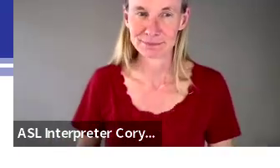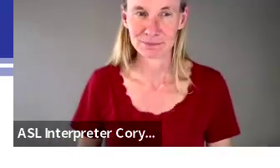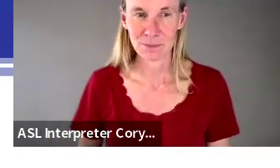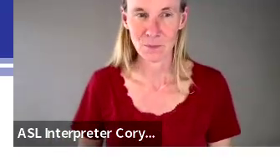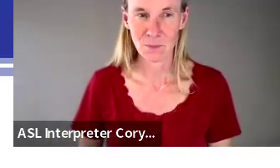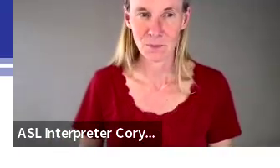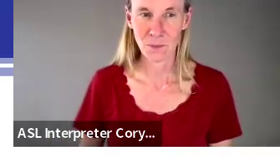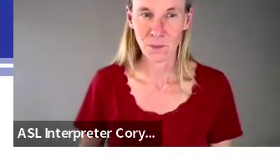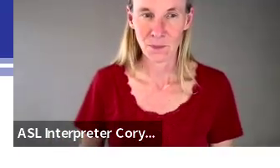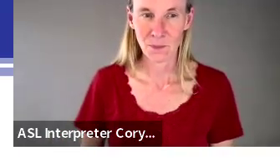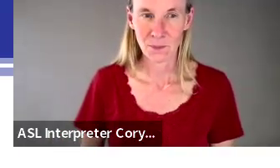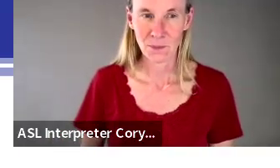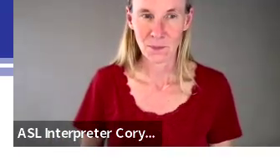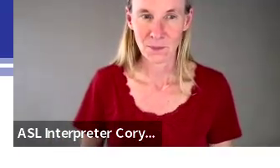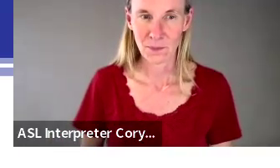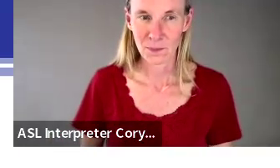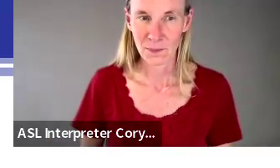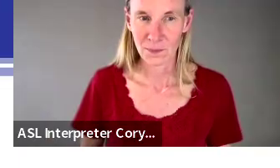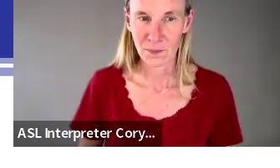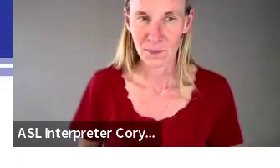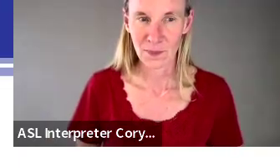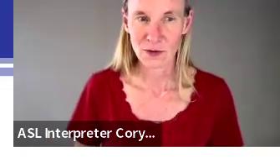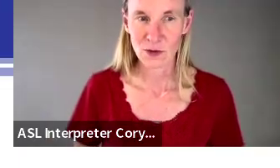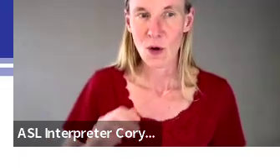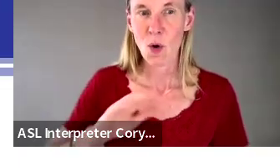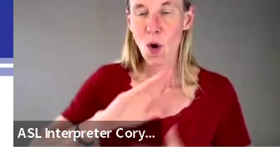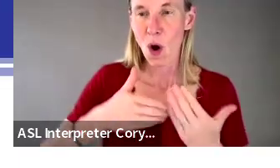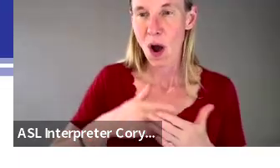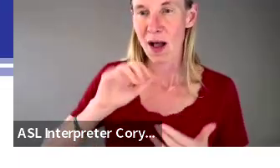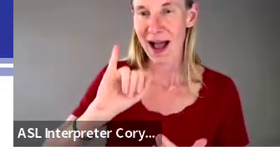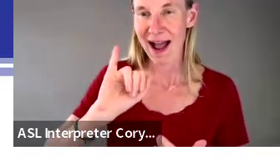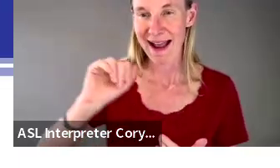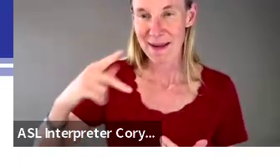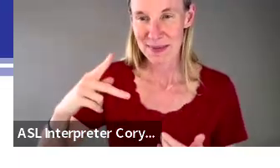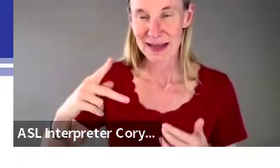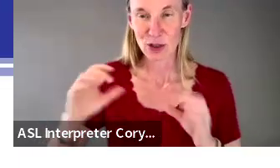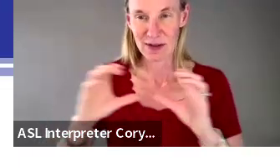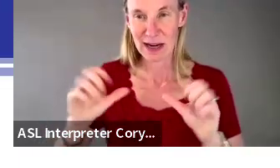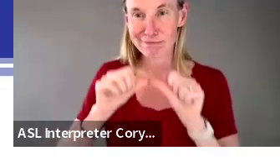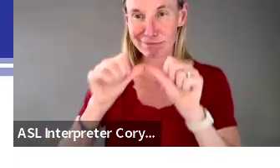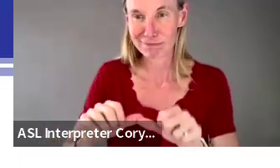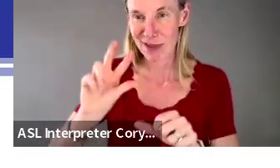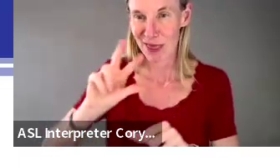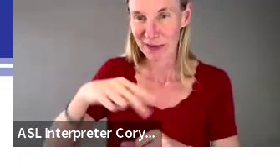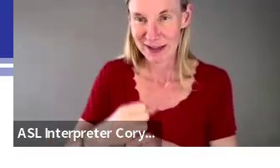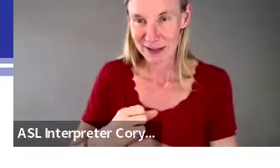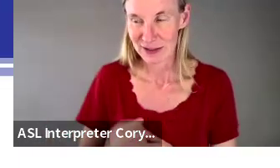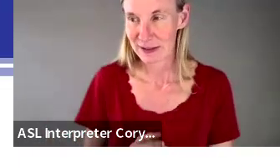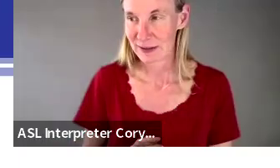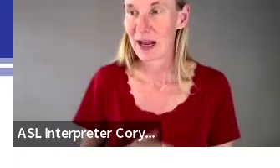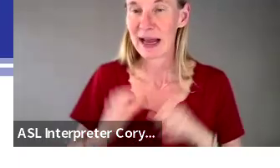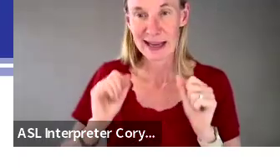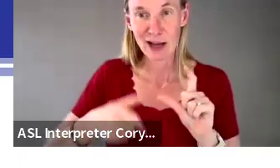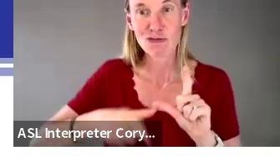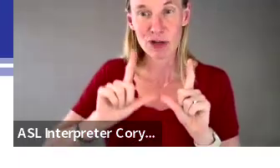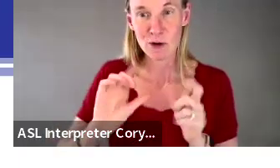So all IAAP certifications last for 3 years. You have two ways to renew them.